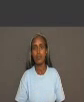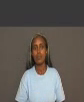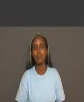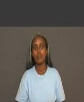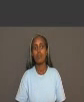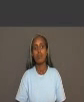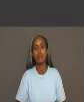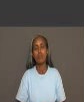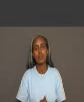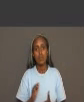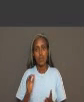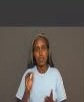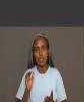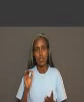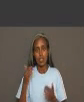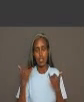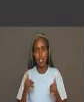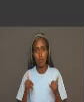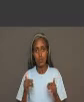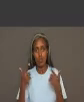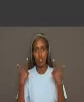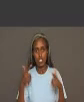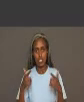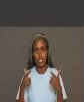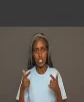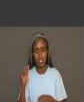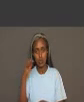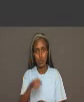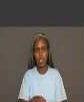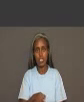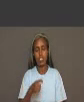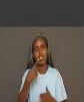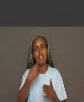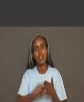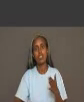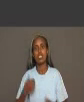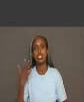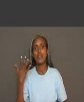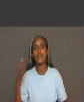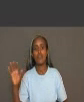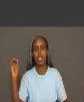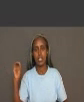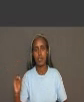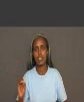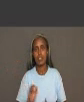Winnings from games of chance are taxed at 15%.